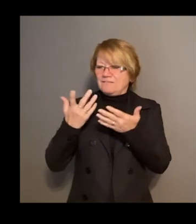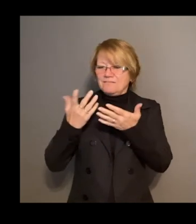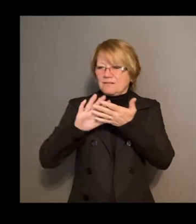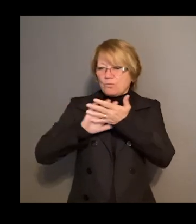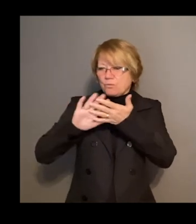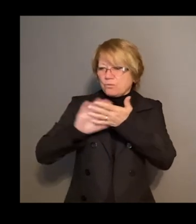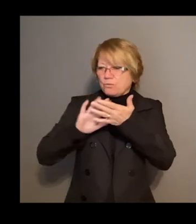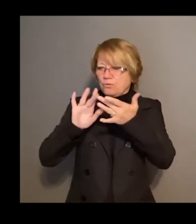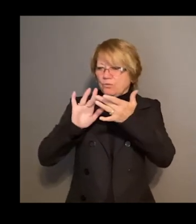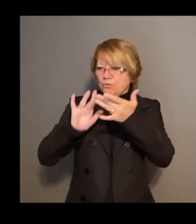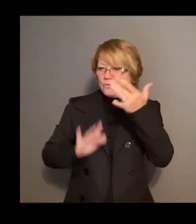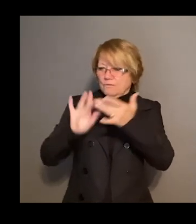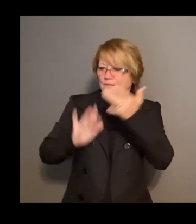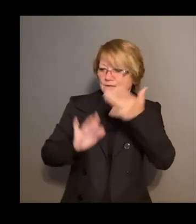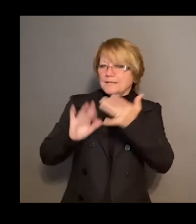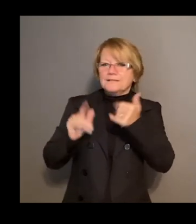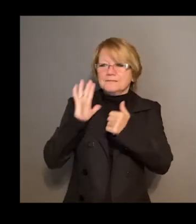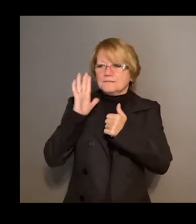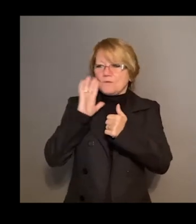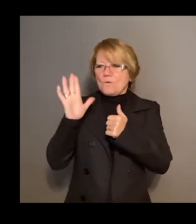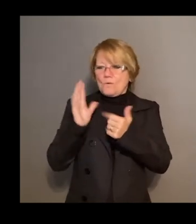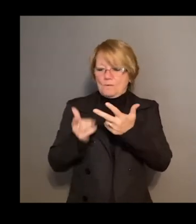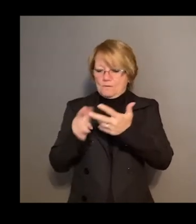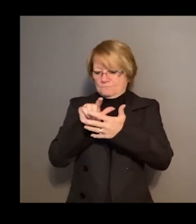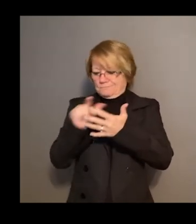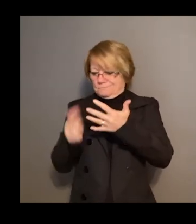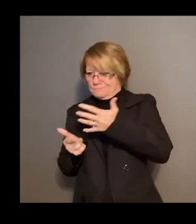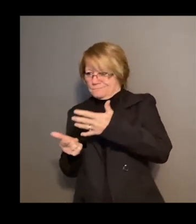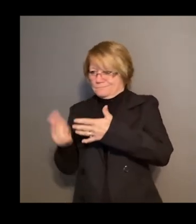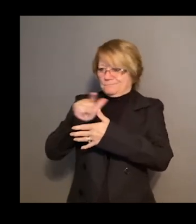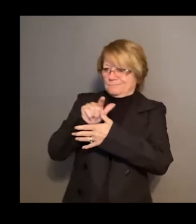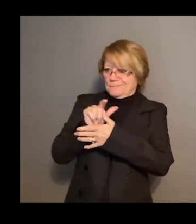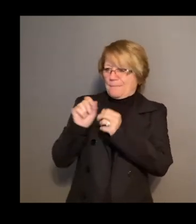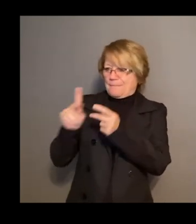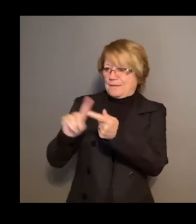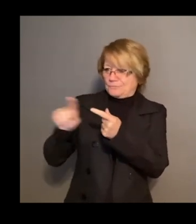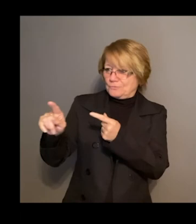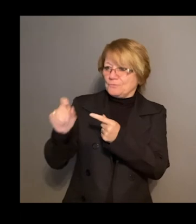Verde. Well, you're kind of going in and out, Clayton. So I'm going to come back to you once you get to a better spot.